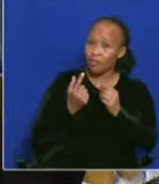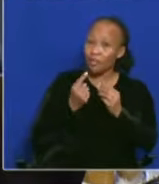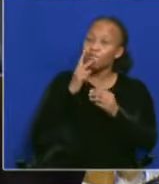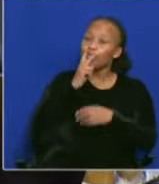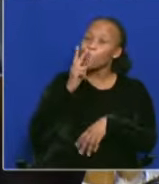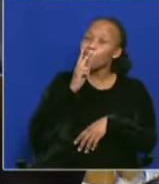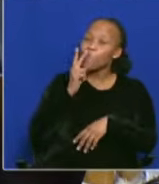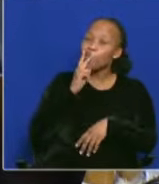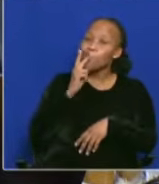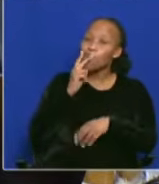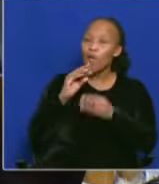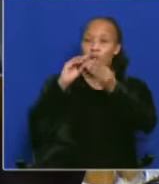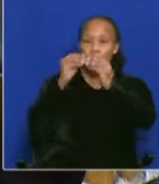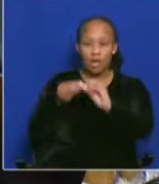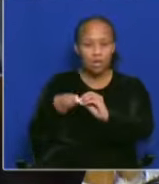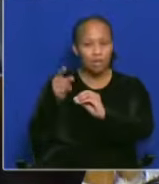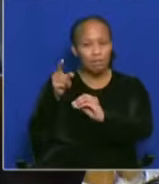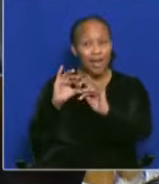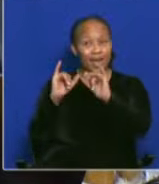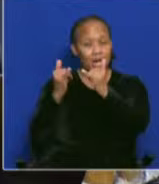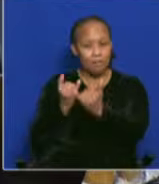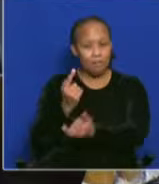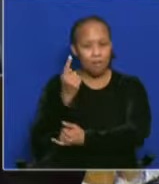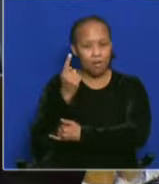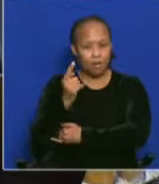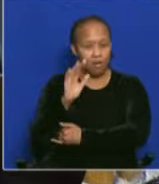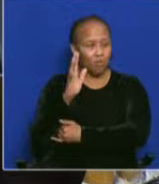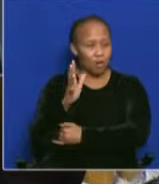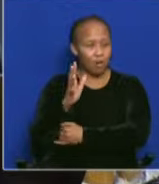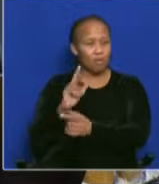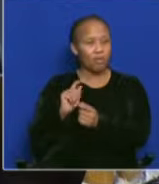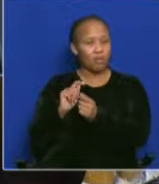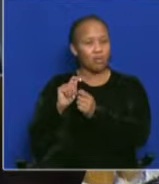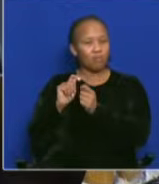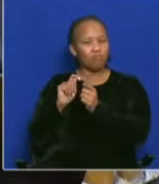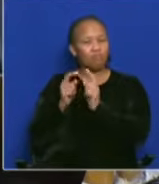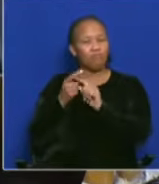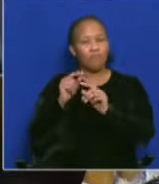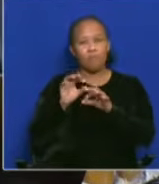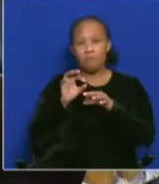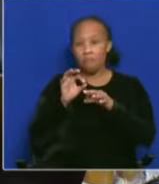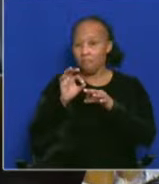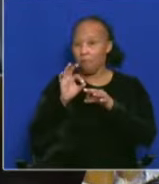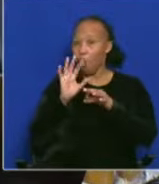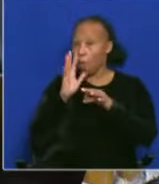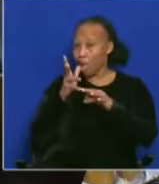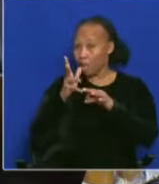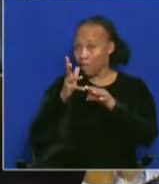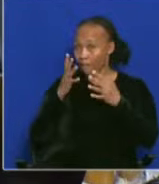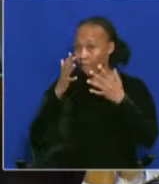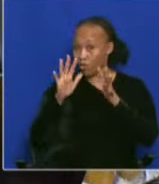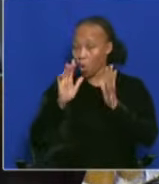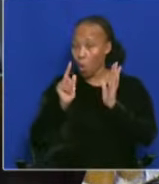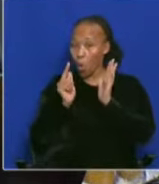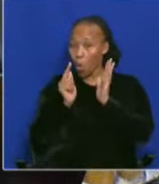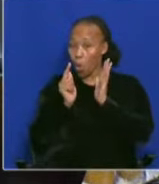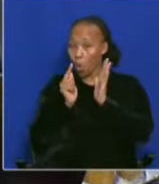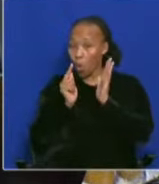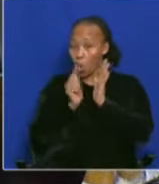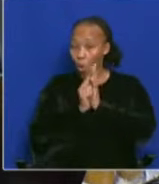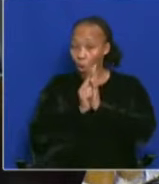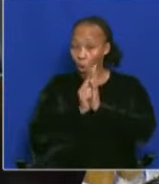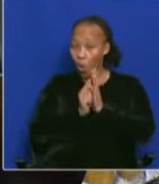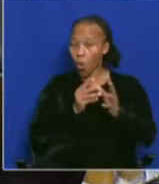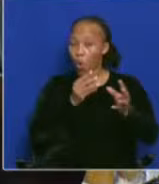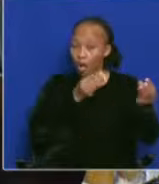been moved and exported lawfully, but that there were no documents to prove a